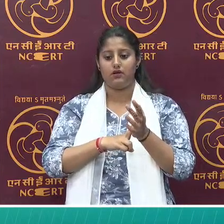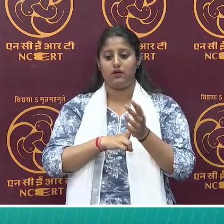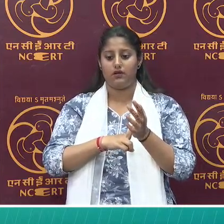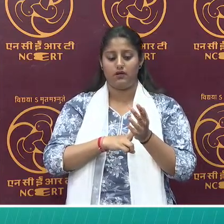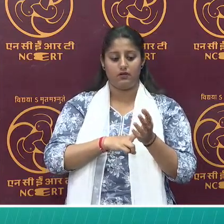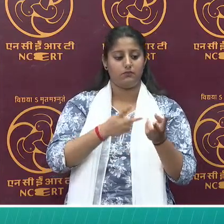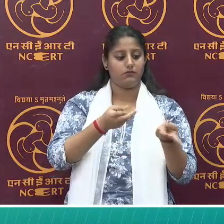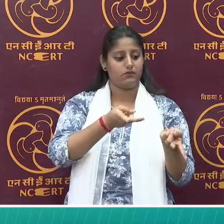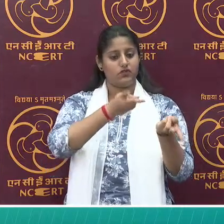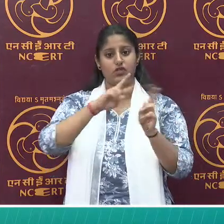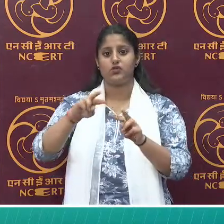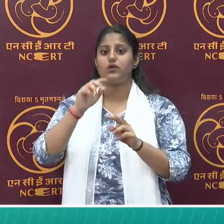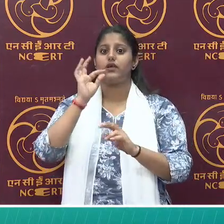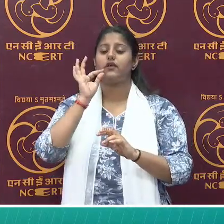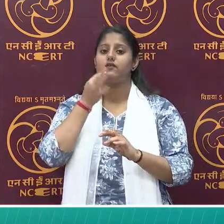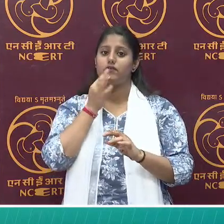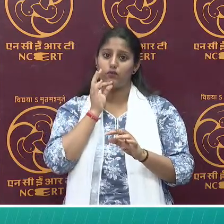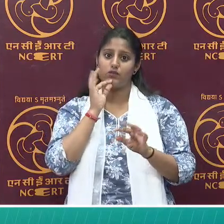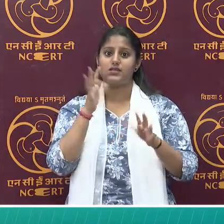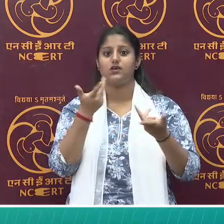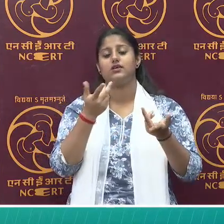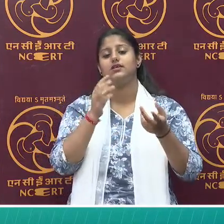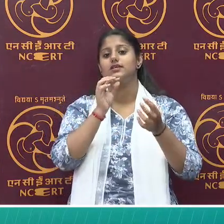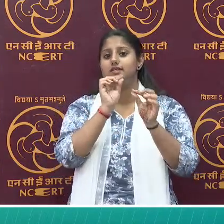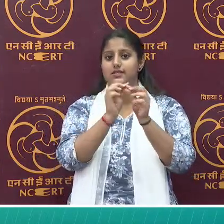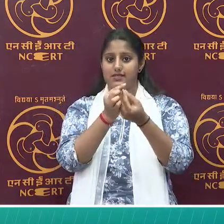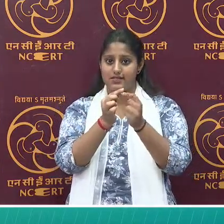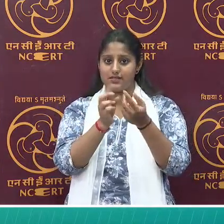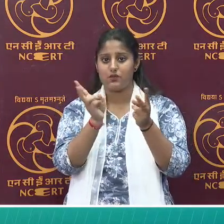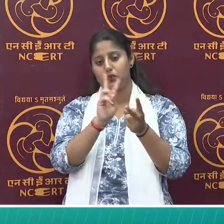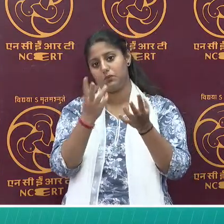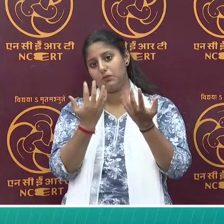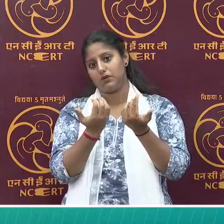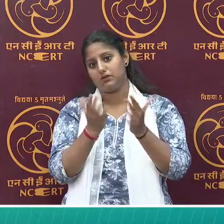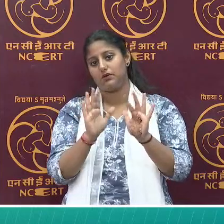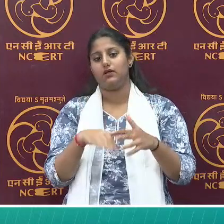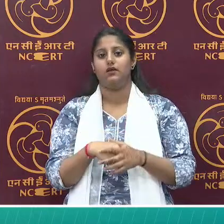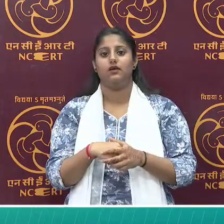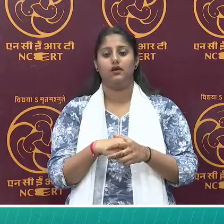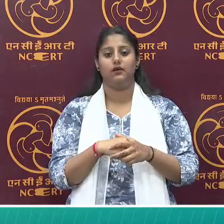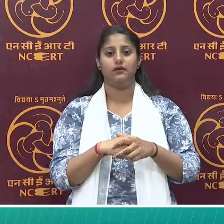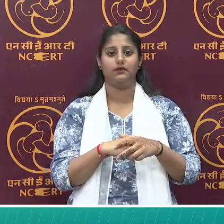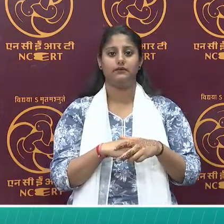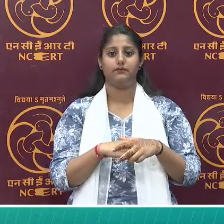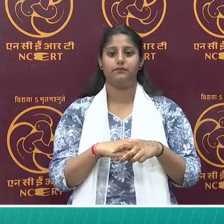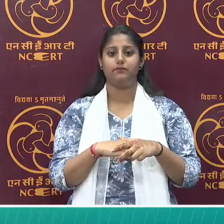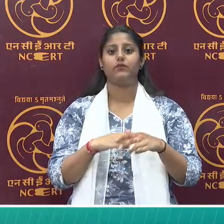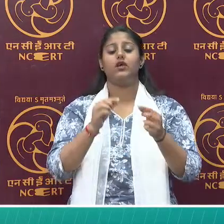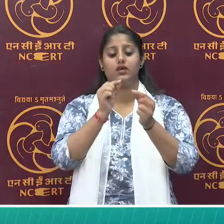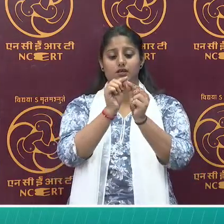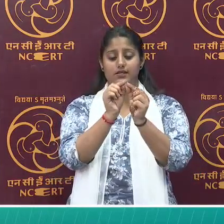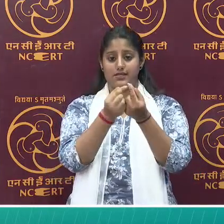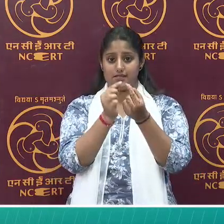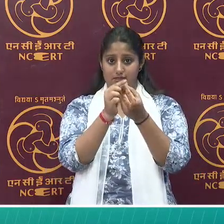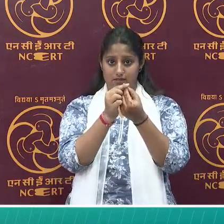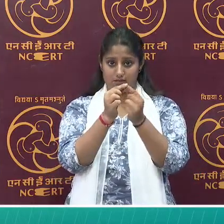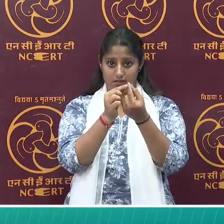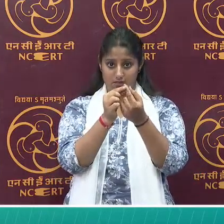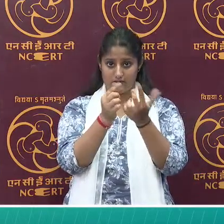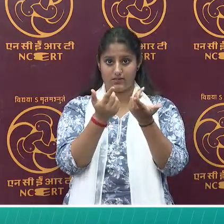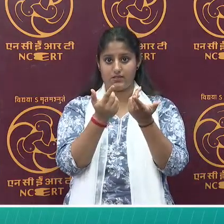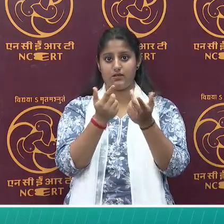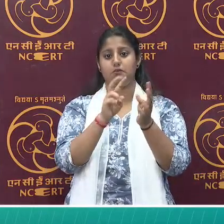fruit Right, or the seeds, yes, and it gets stored there. right. So seeds are what? They are,